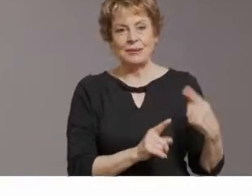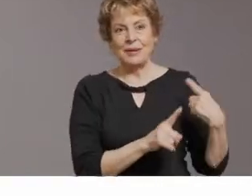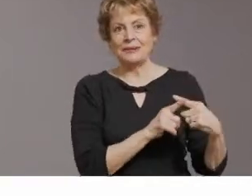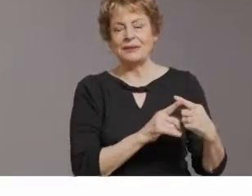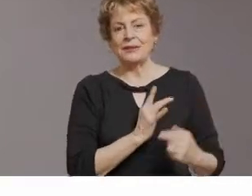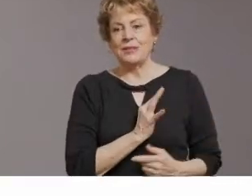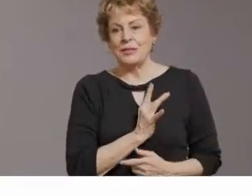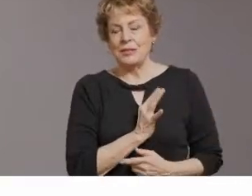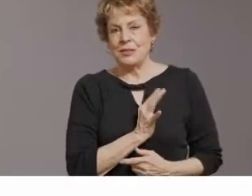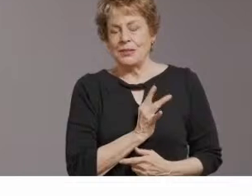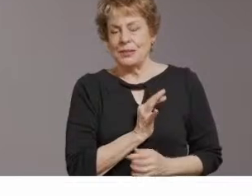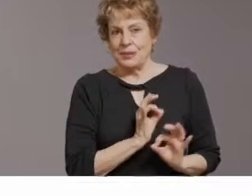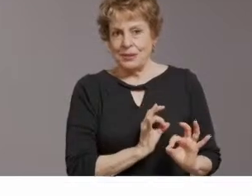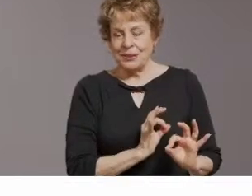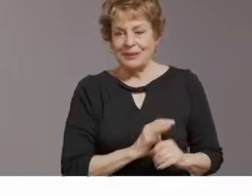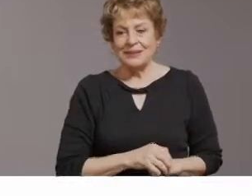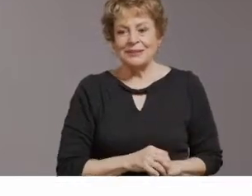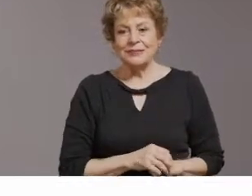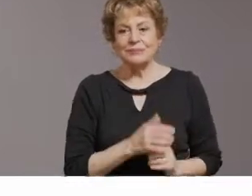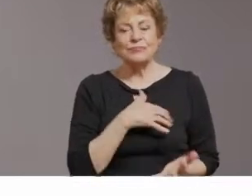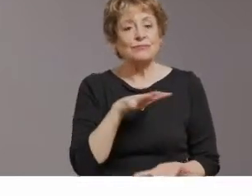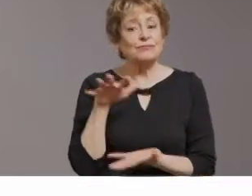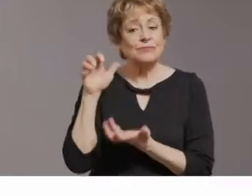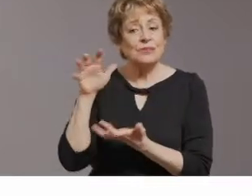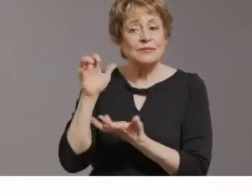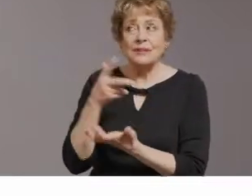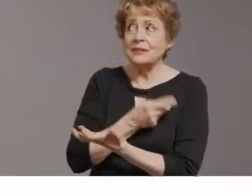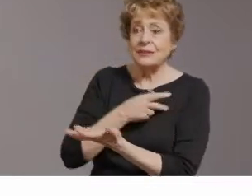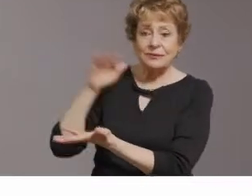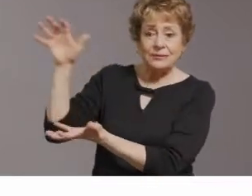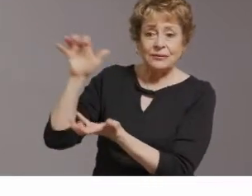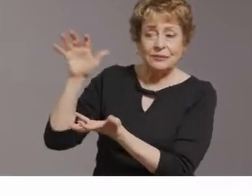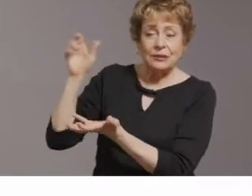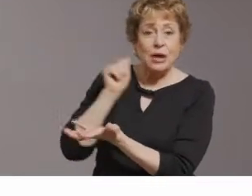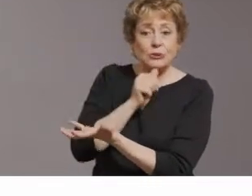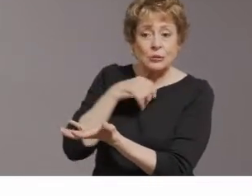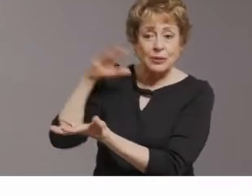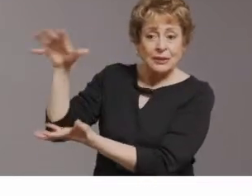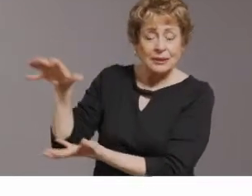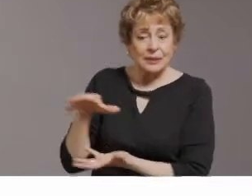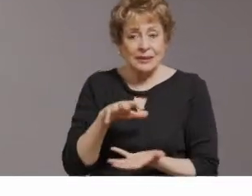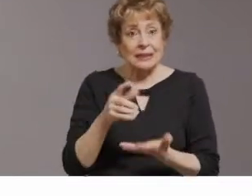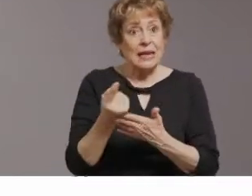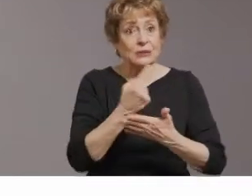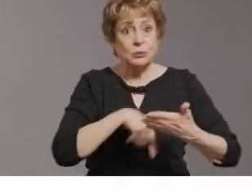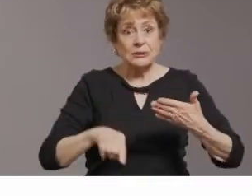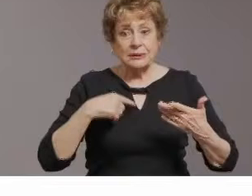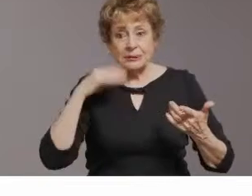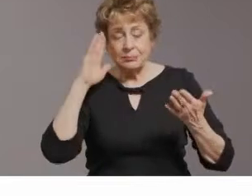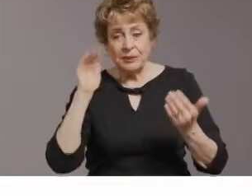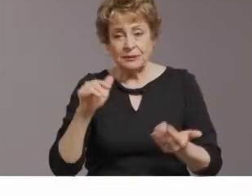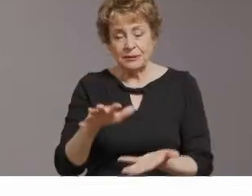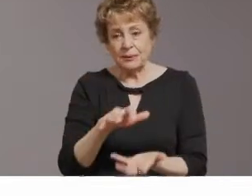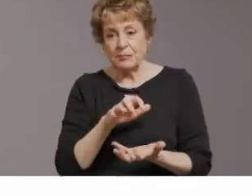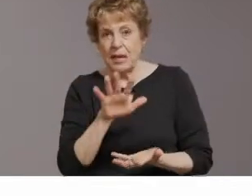We continue to get vaccine here in the state. Next week, we're anticipating about